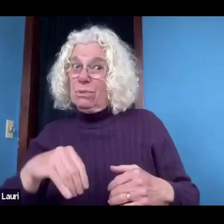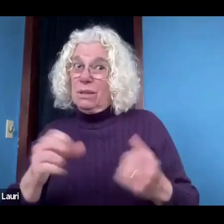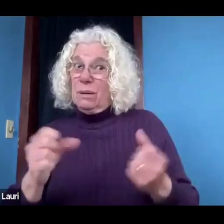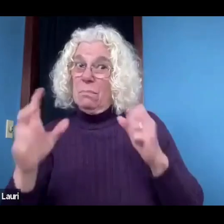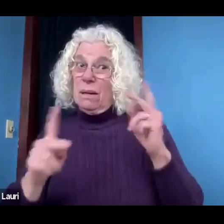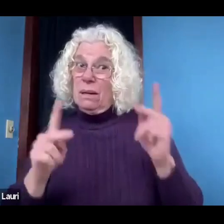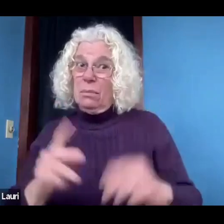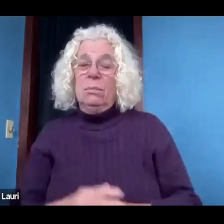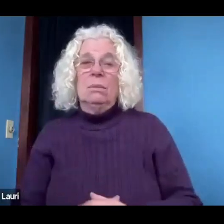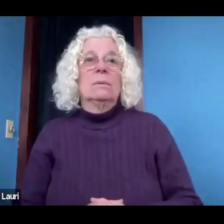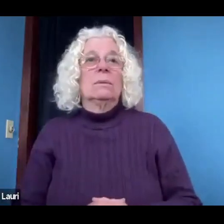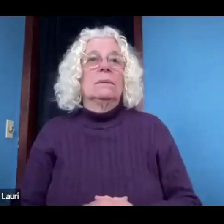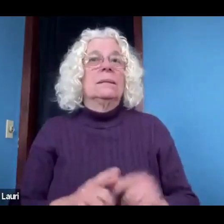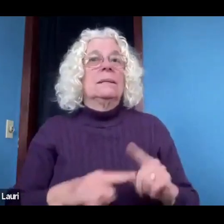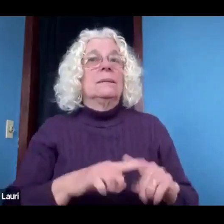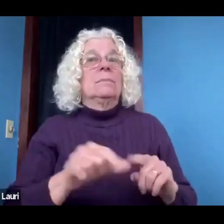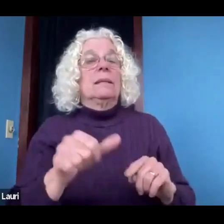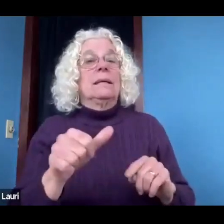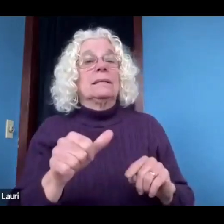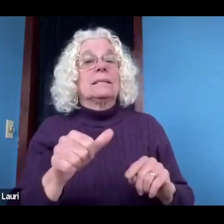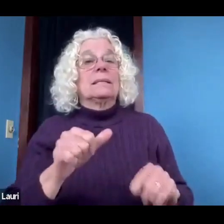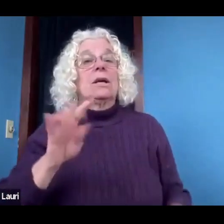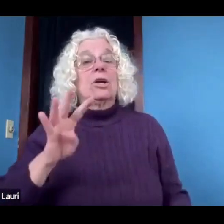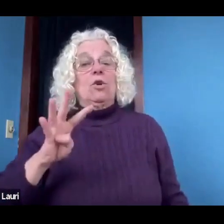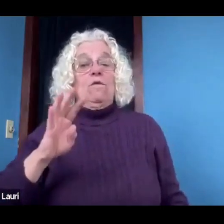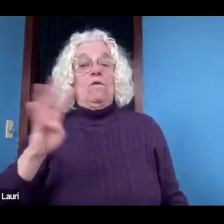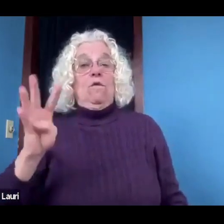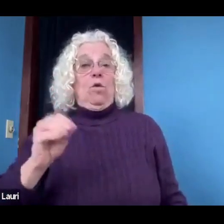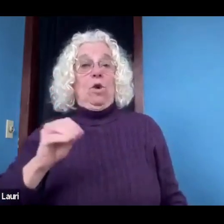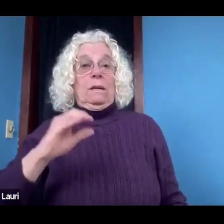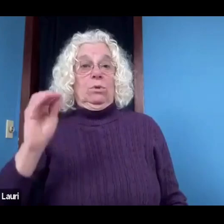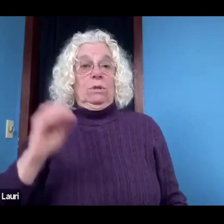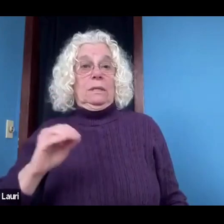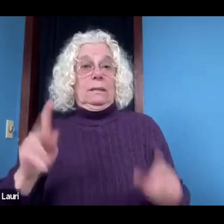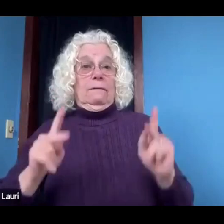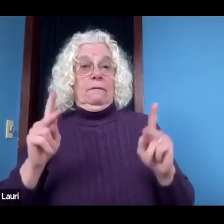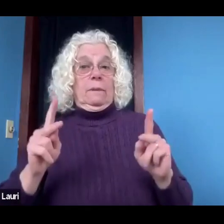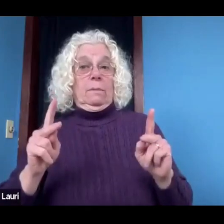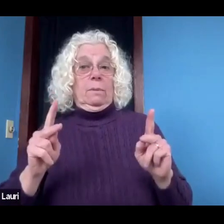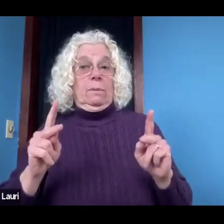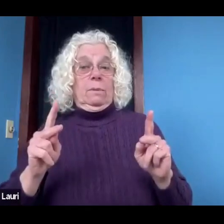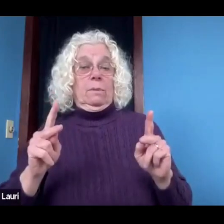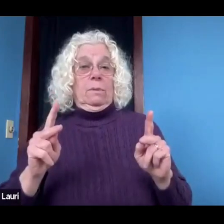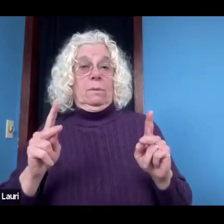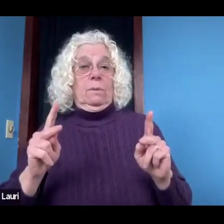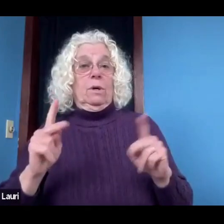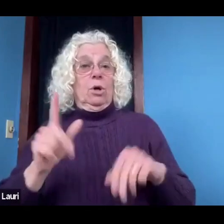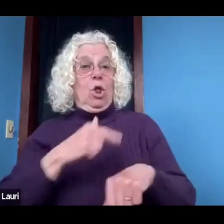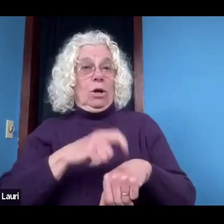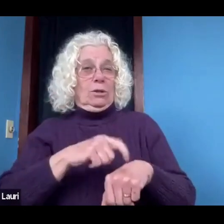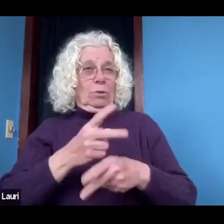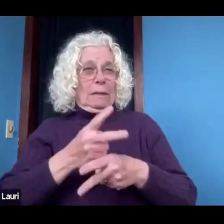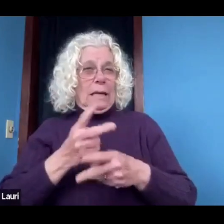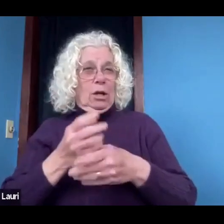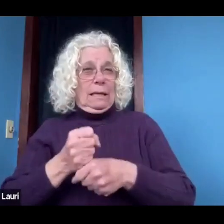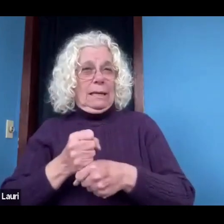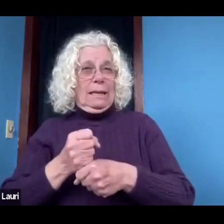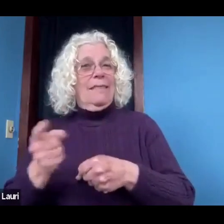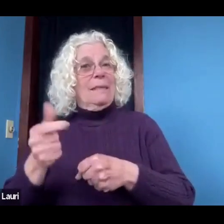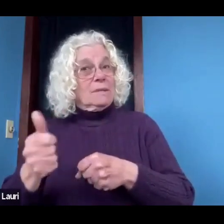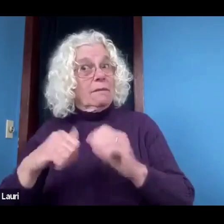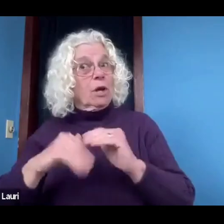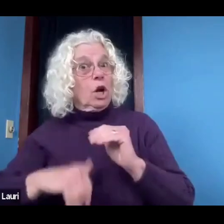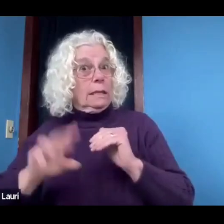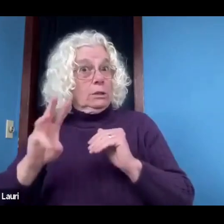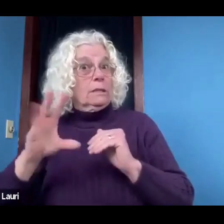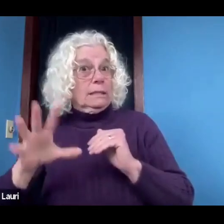other fun, maybe not so fun fact is that 40% of all persons receiving long-term care are under age 65.